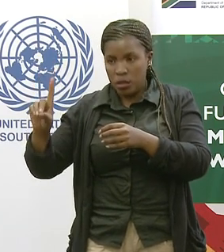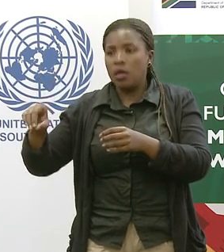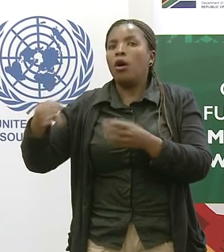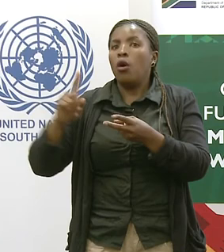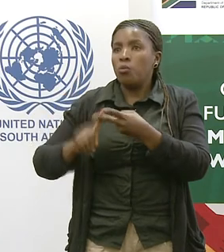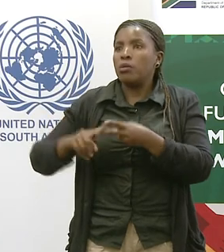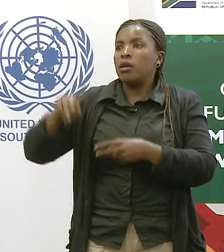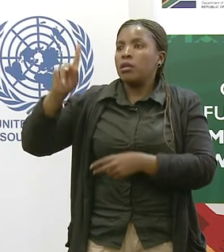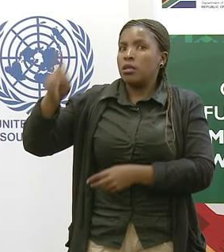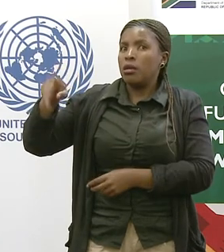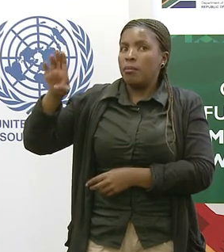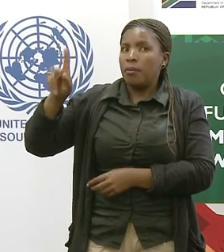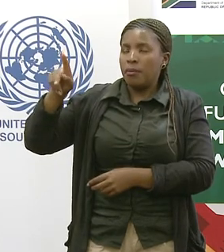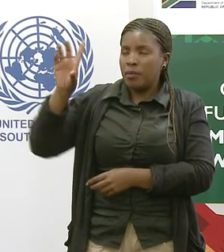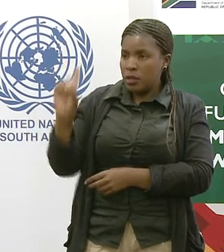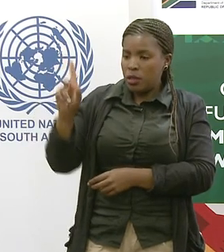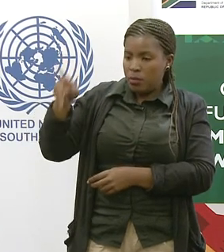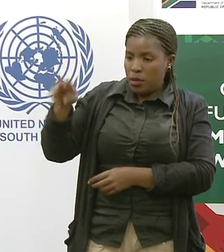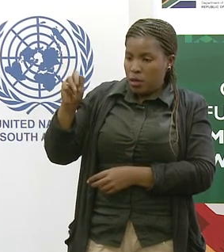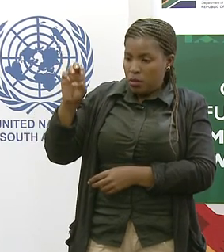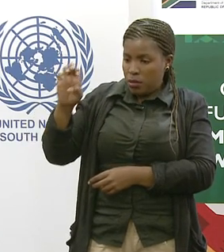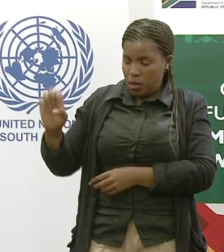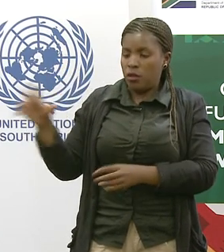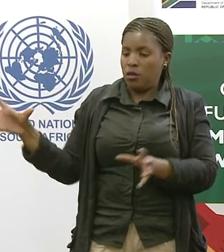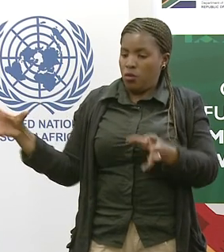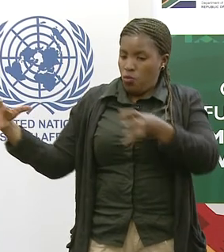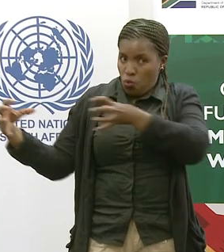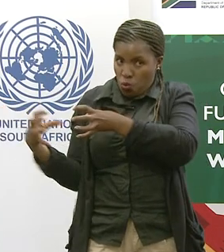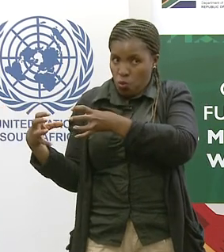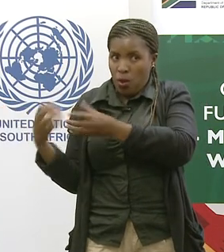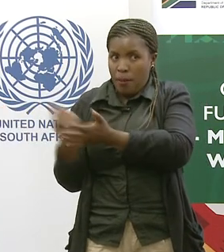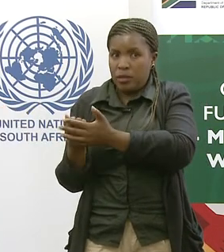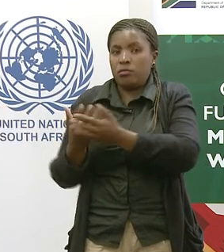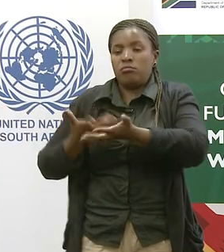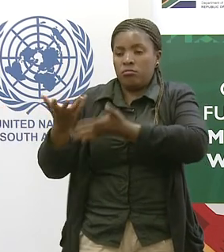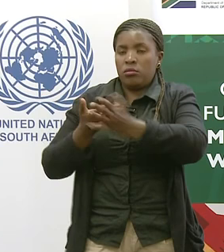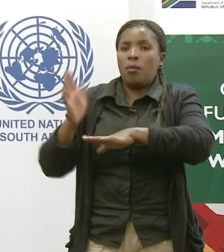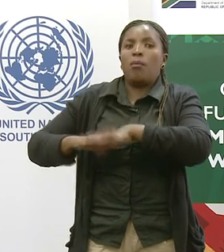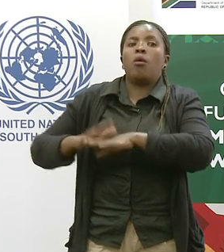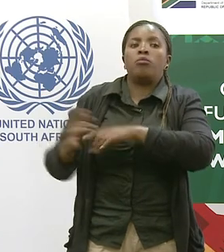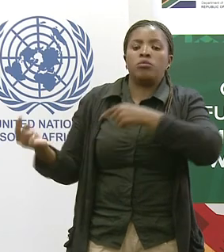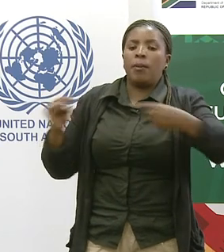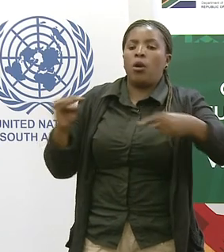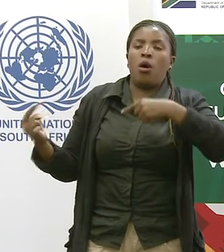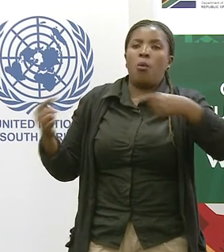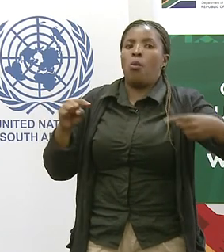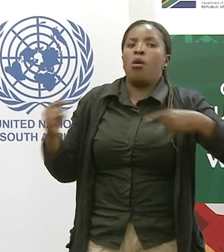to look at concrete policy proposals that can come out of this OR Tambo debate series around the theme of